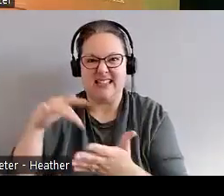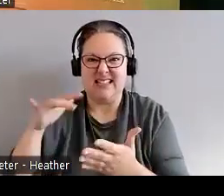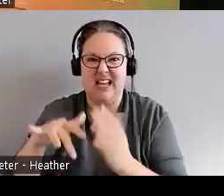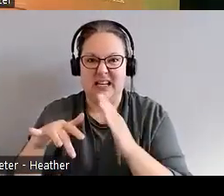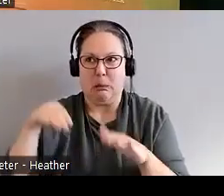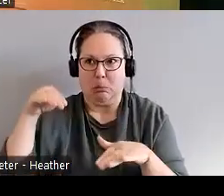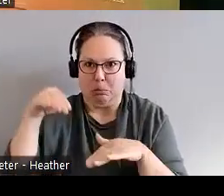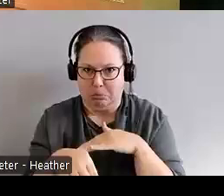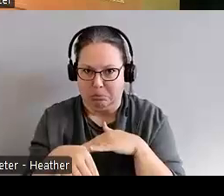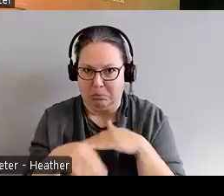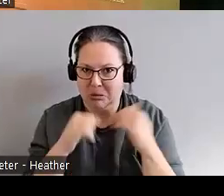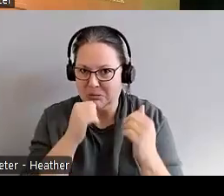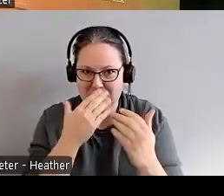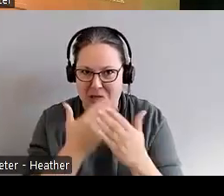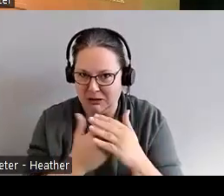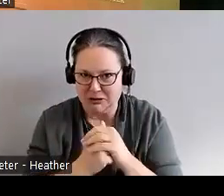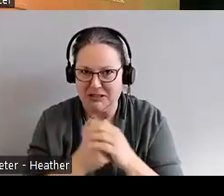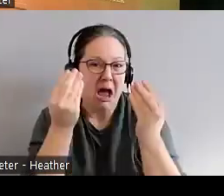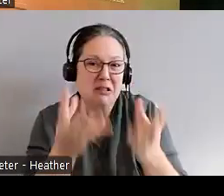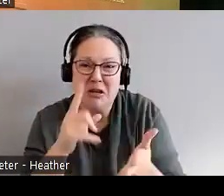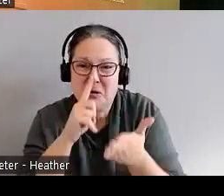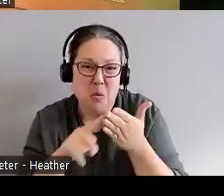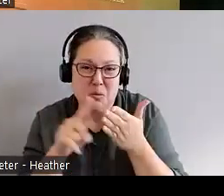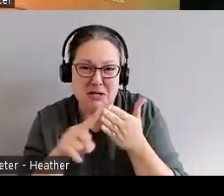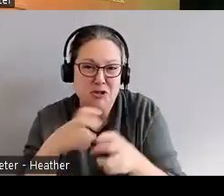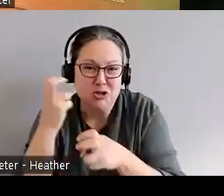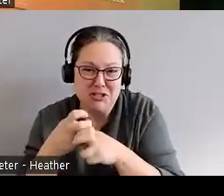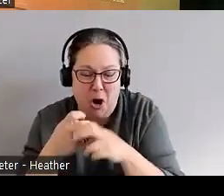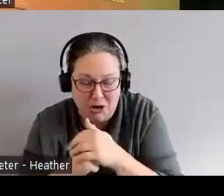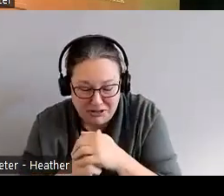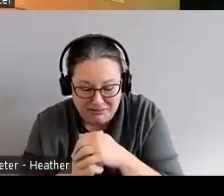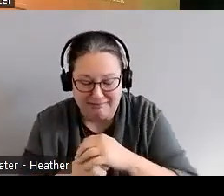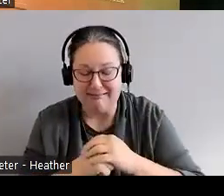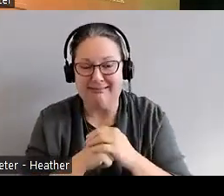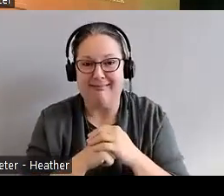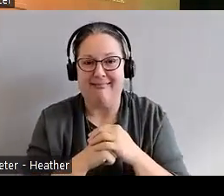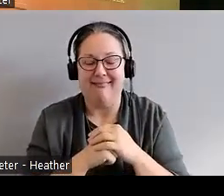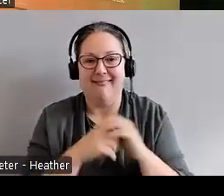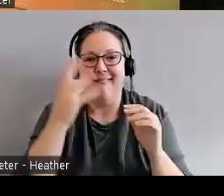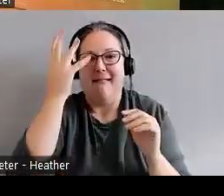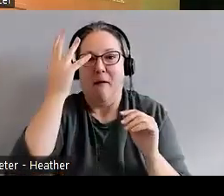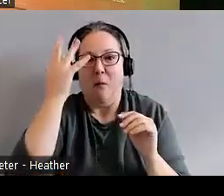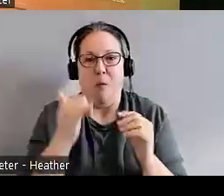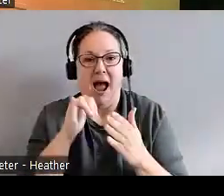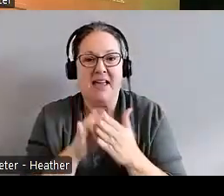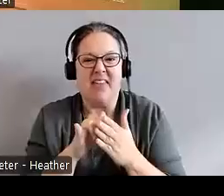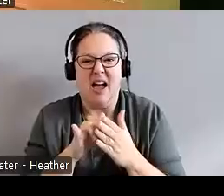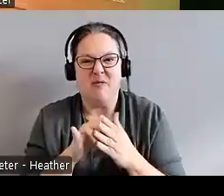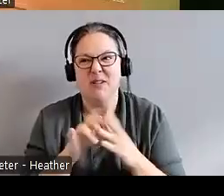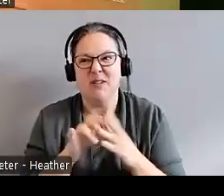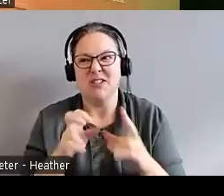Research is really hard, actually. Now, why this is hard? Sometimes after you get